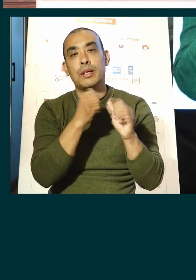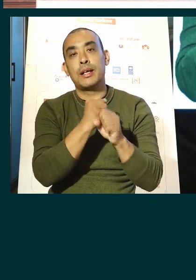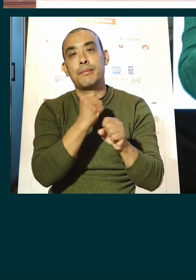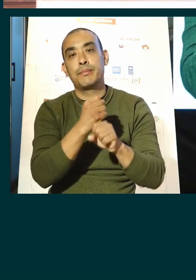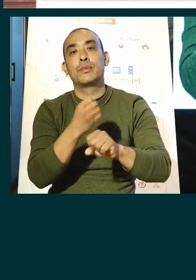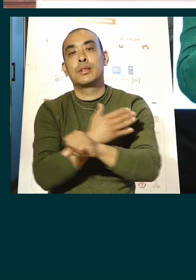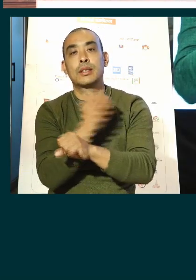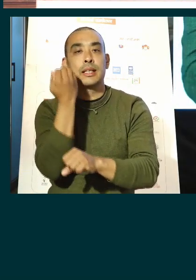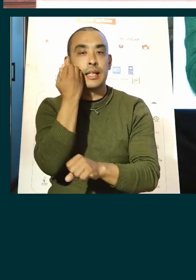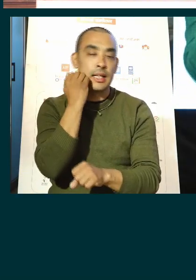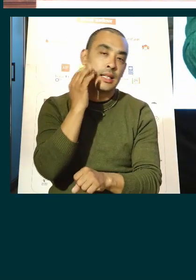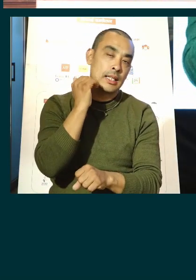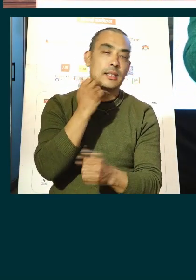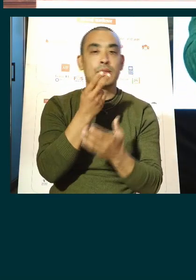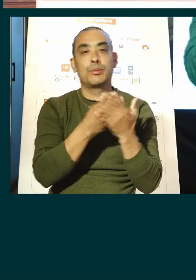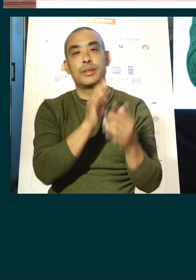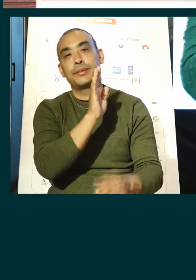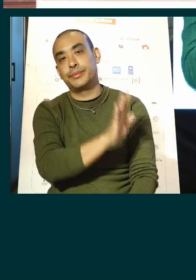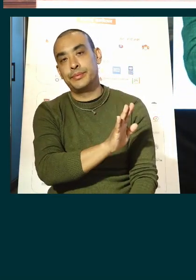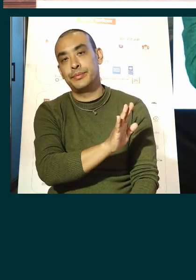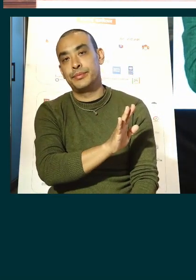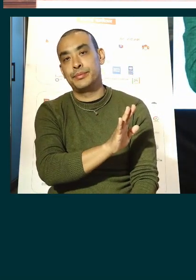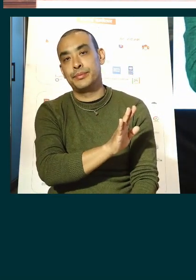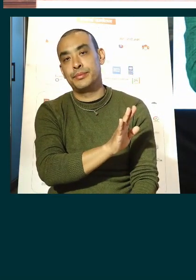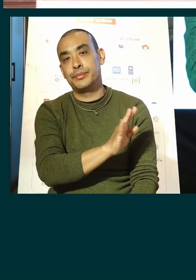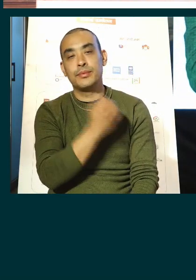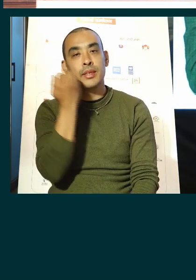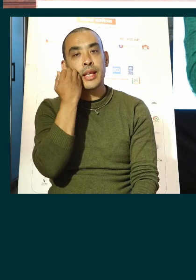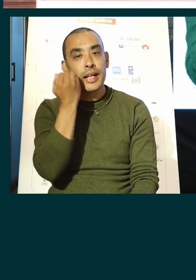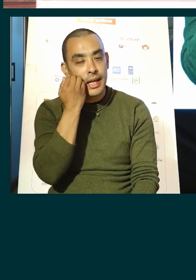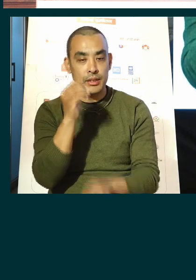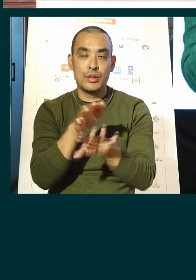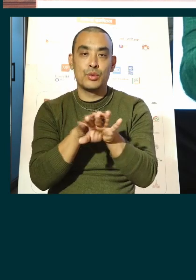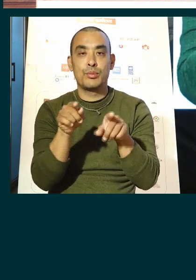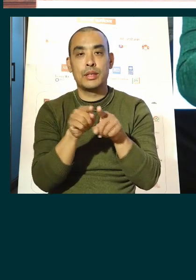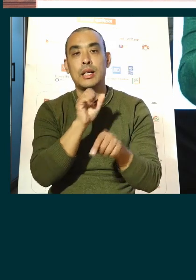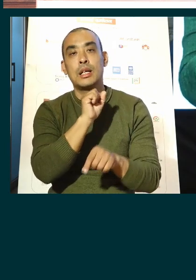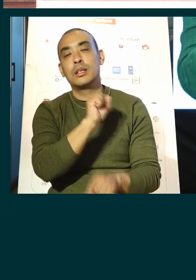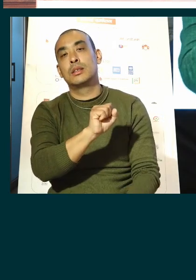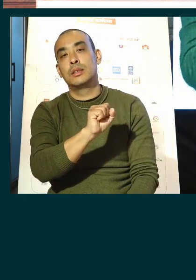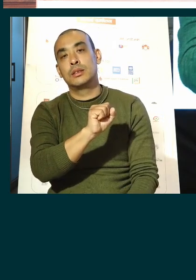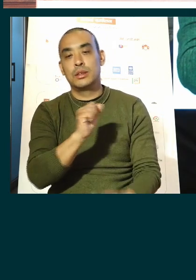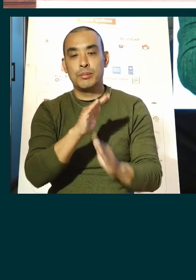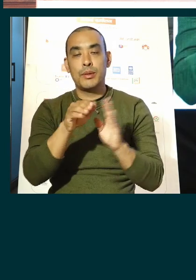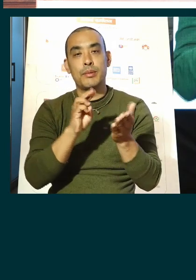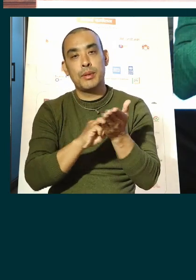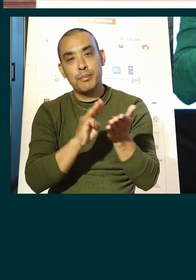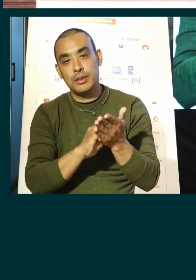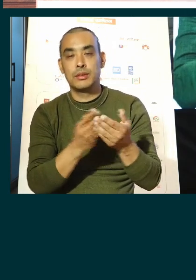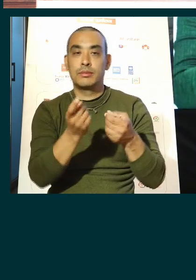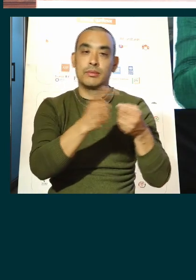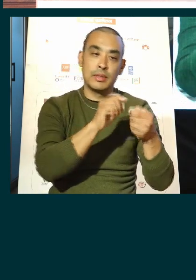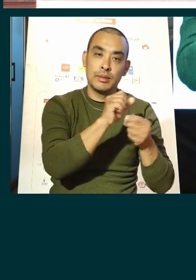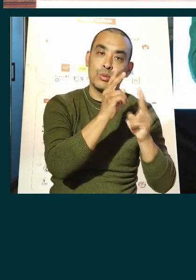among the boys and the girls. We can also see that the boys have joined like their family discourse, wherein